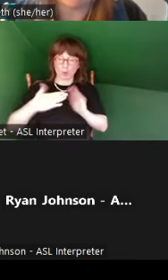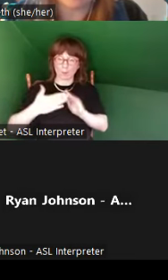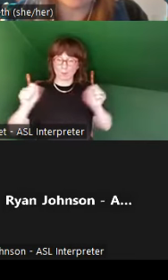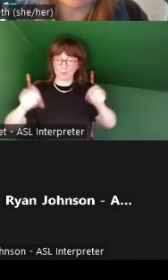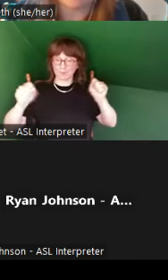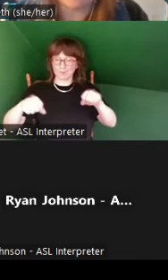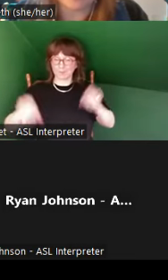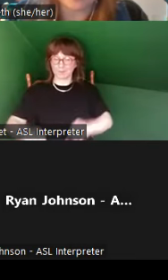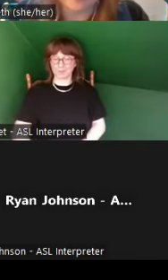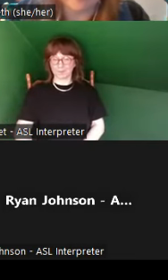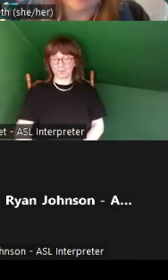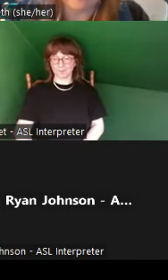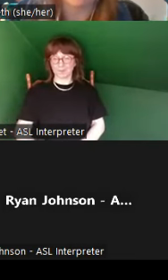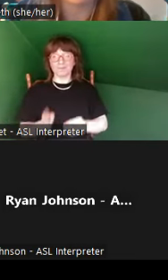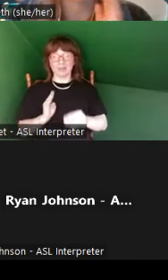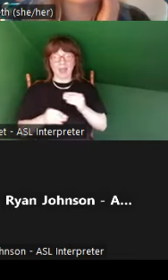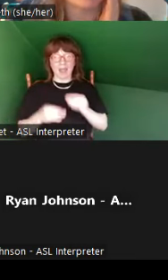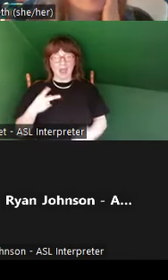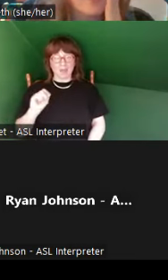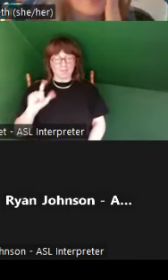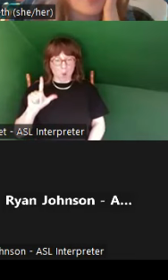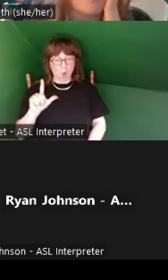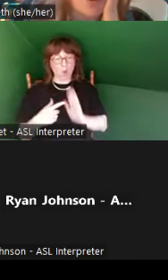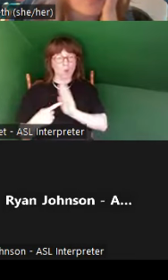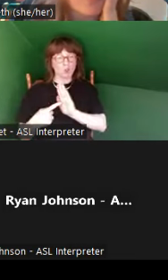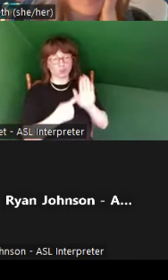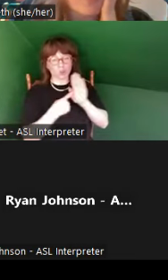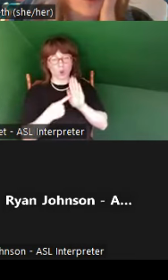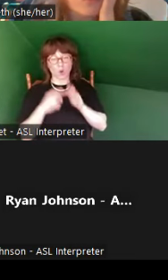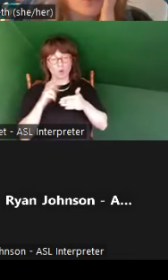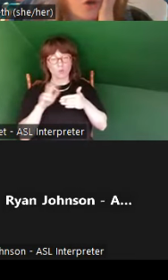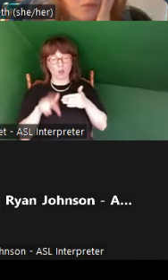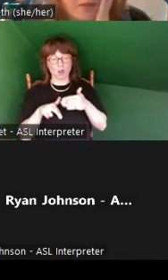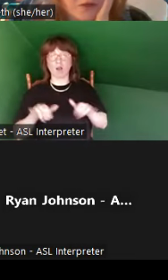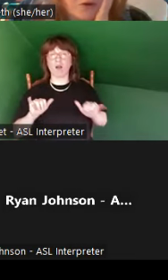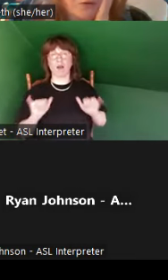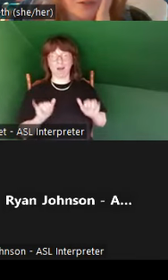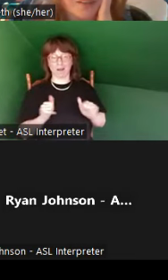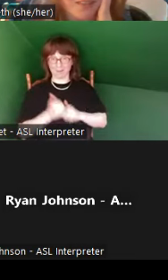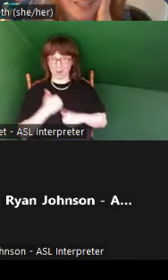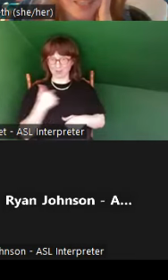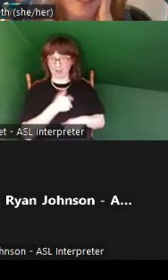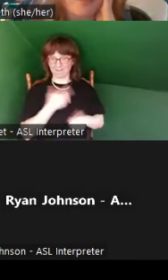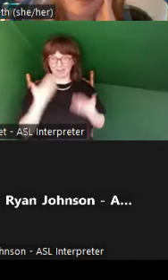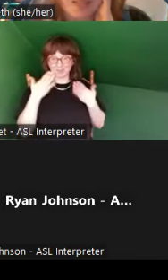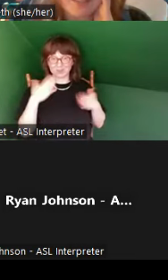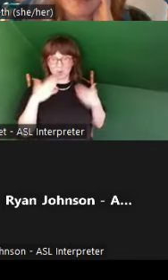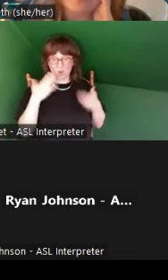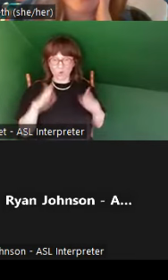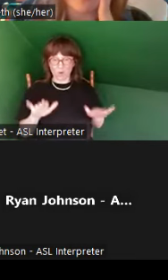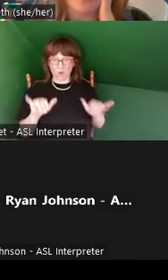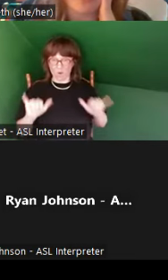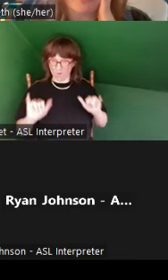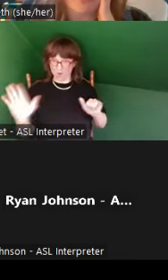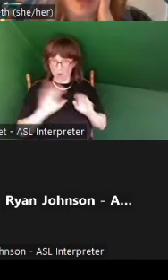All right, I'm ending this poll and sharing results. It looks like most of us don't know whether our organization is permitted